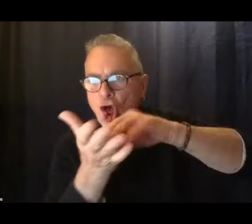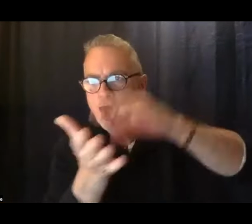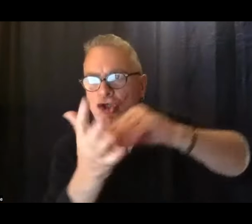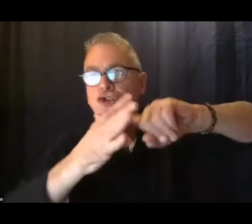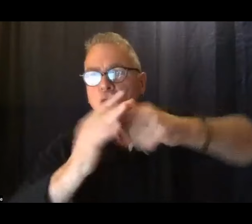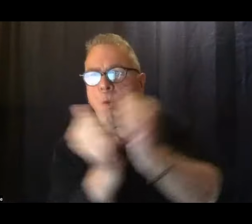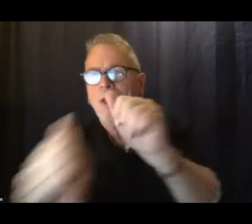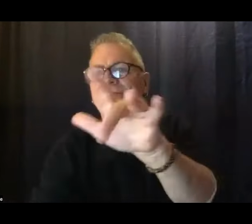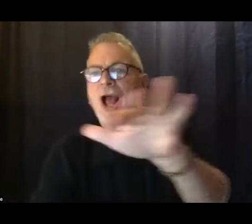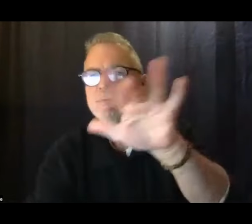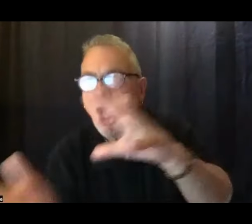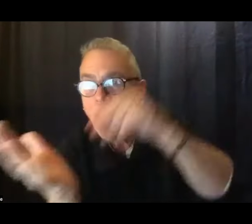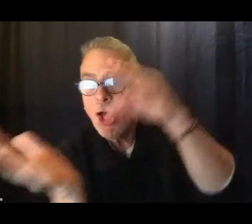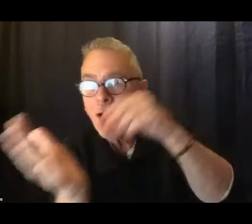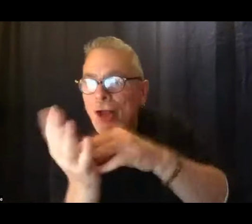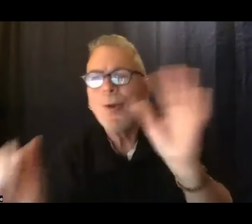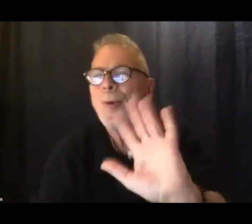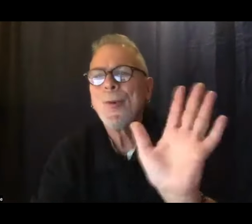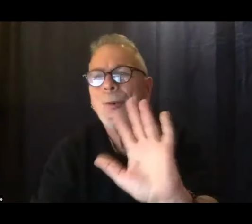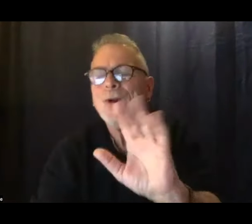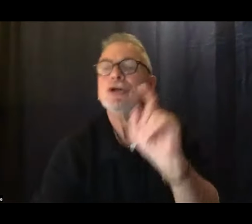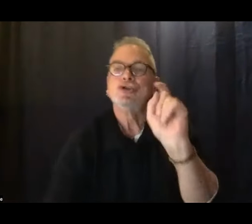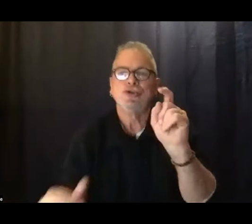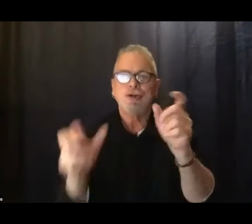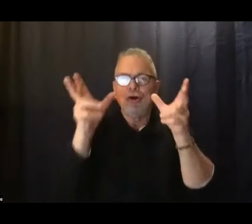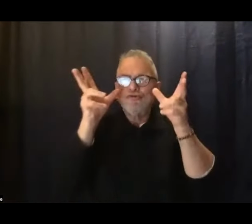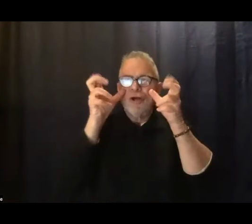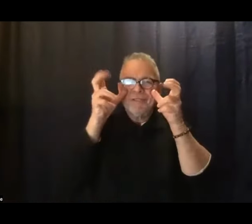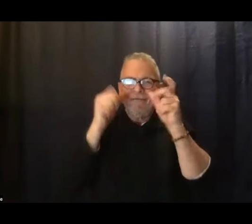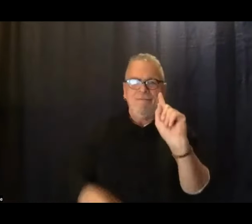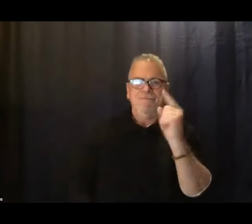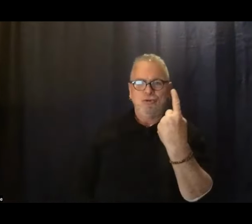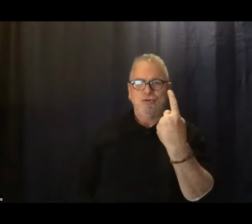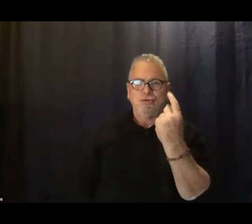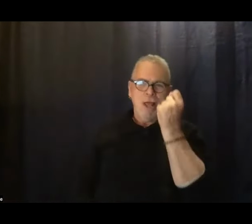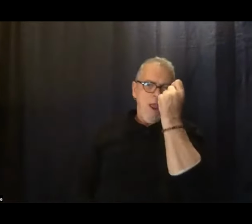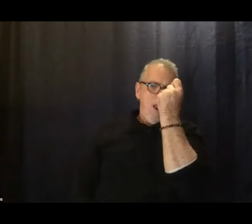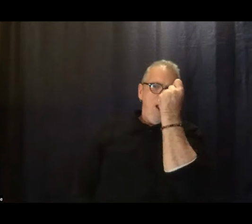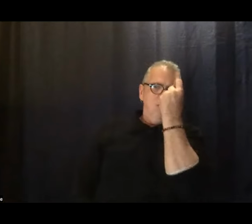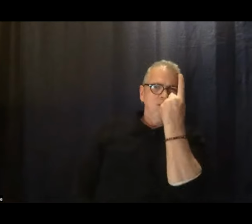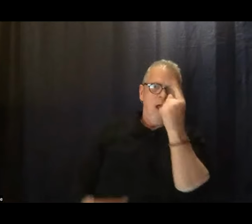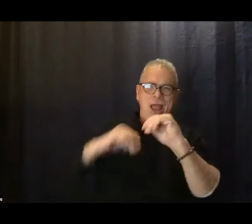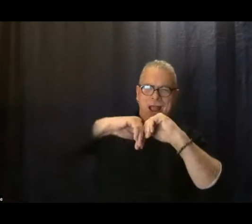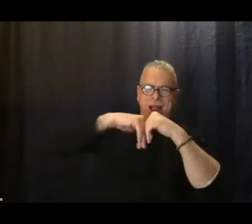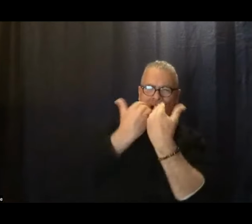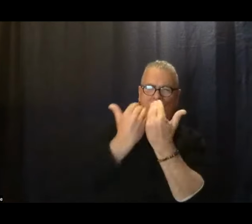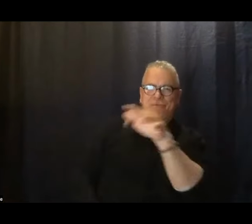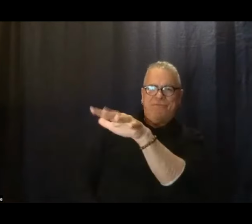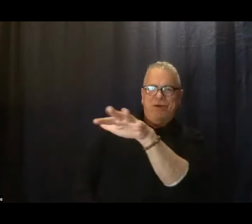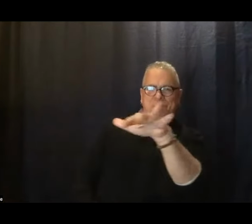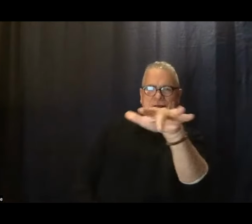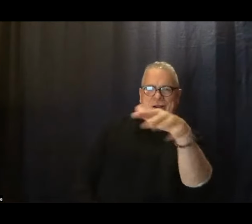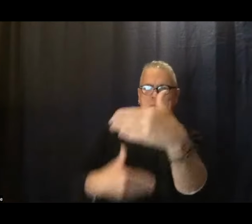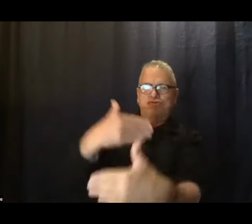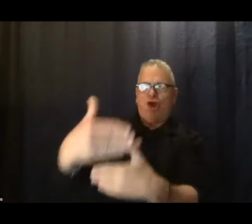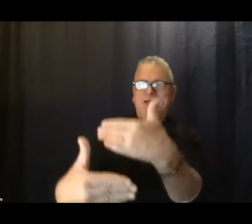practice. There are a number of problems that comes with learning, and that just starting with the manual alphabet is a problem. So